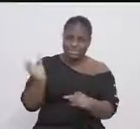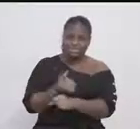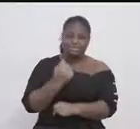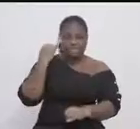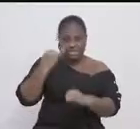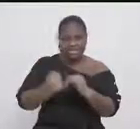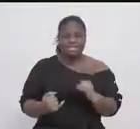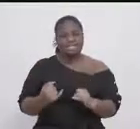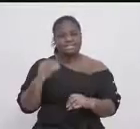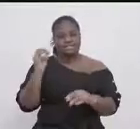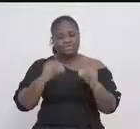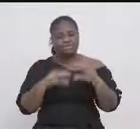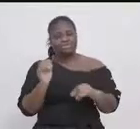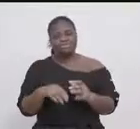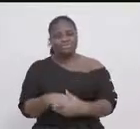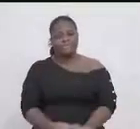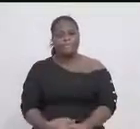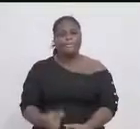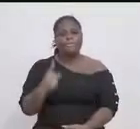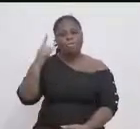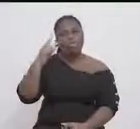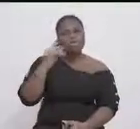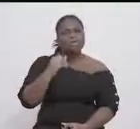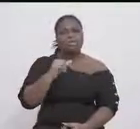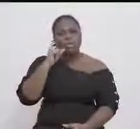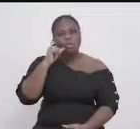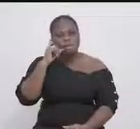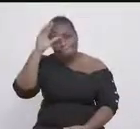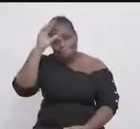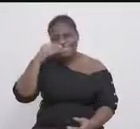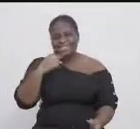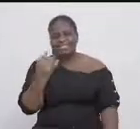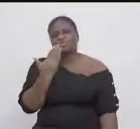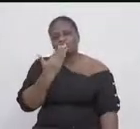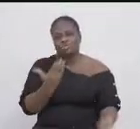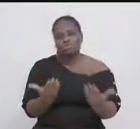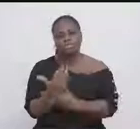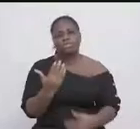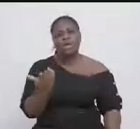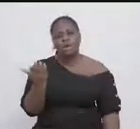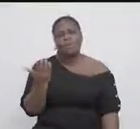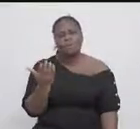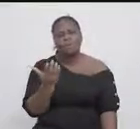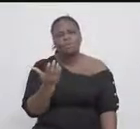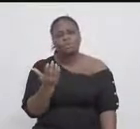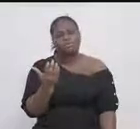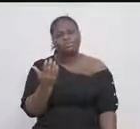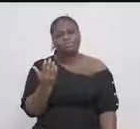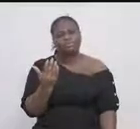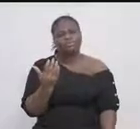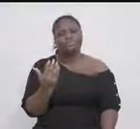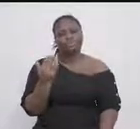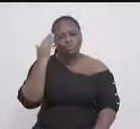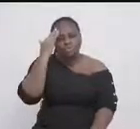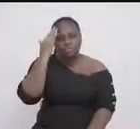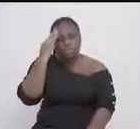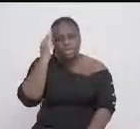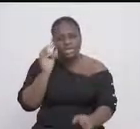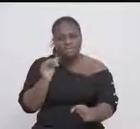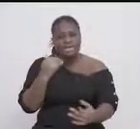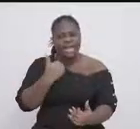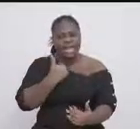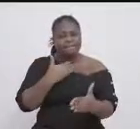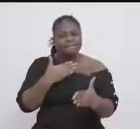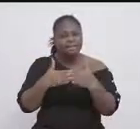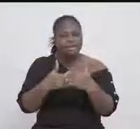comments. Emmanuel Dogbe Caesar says, good morning, Bernard. I want to know if they have a